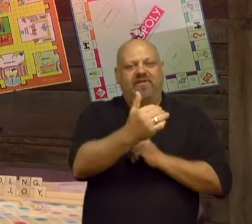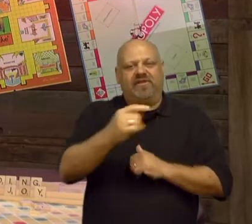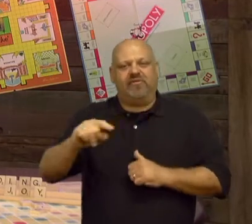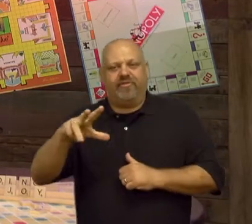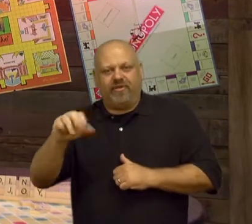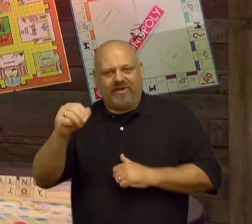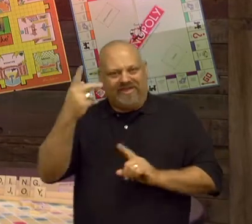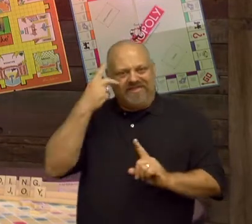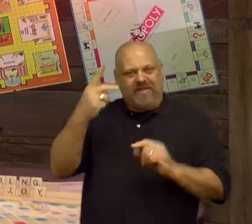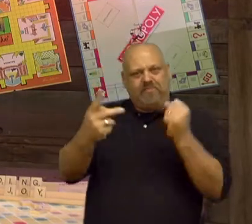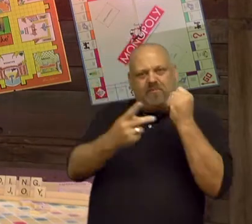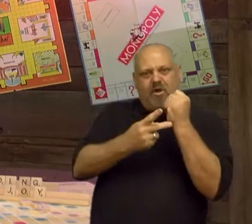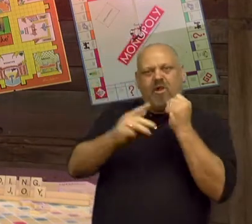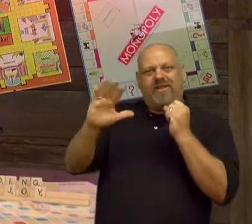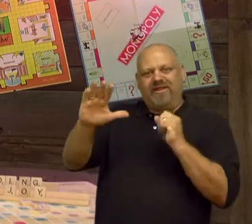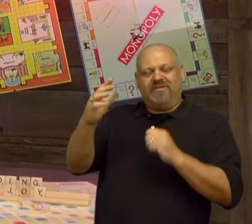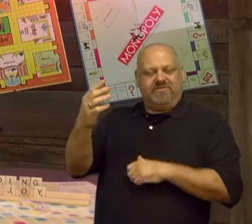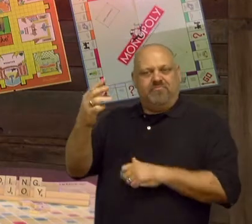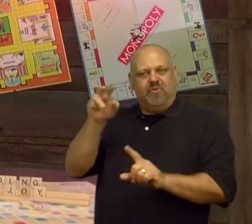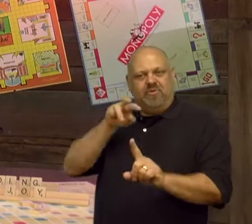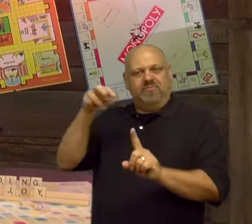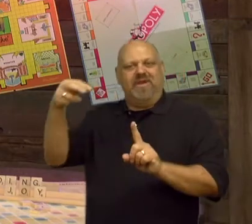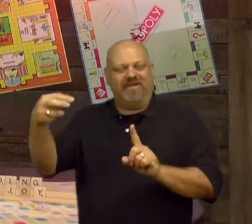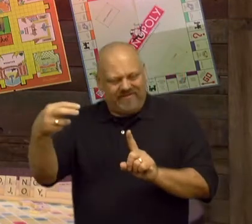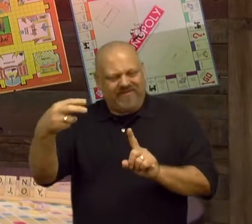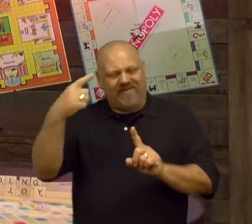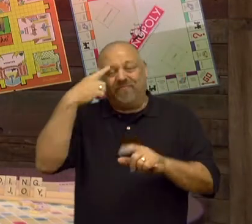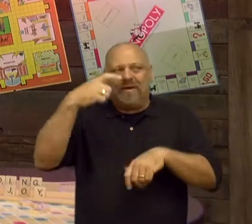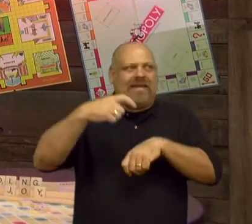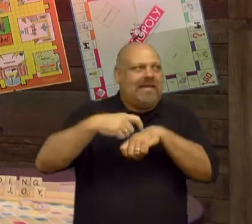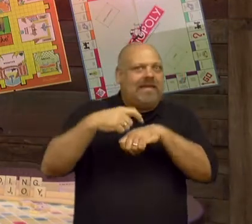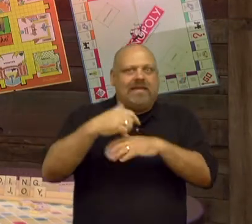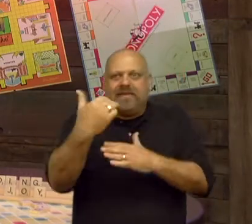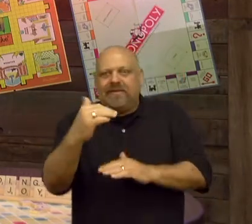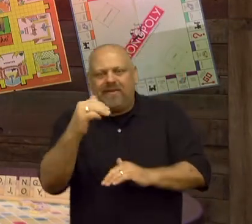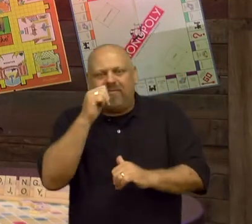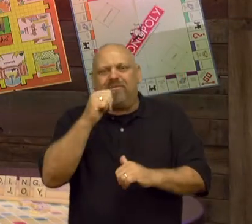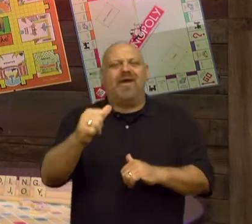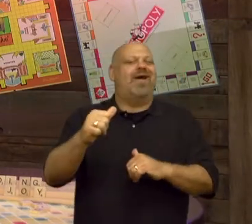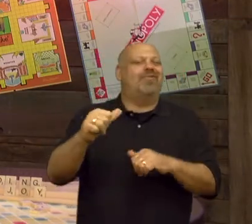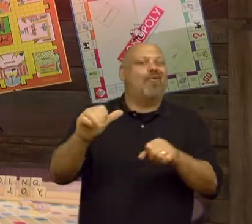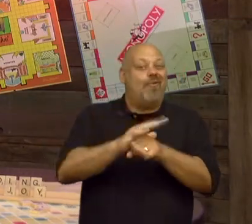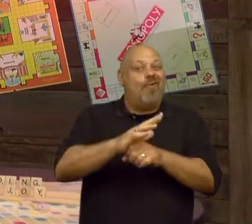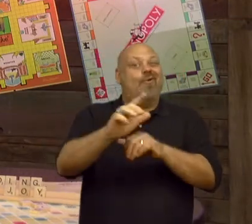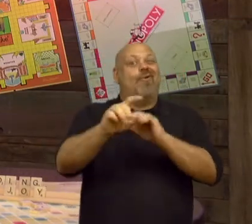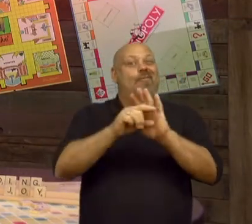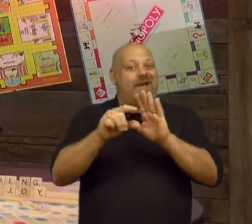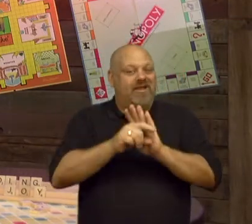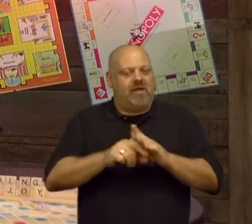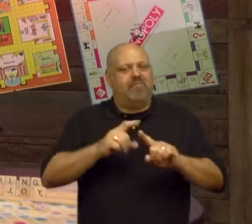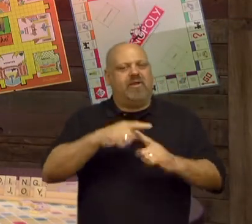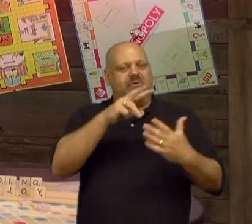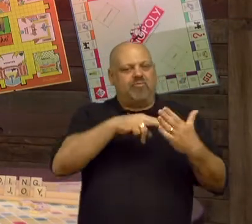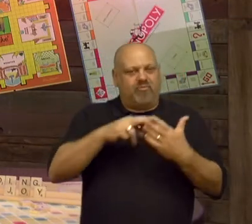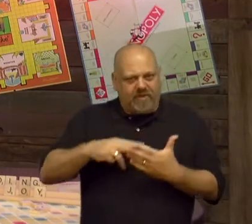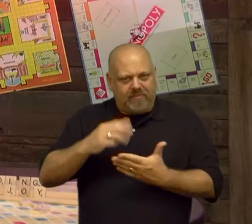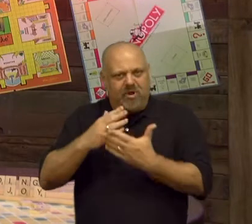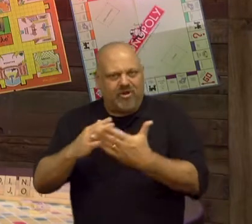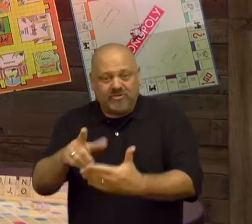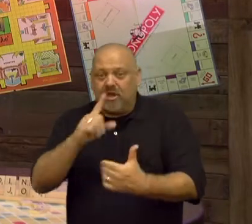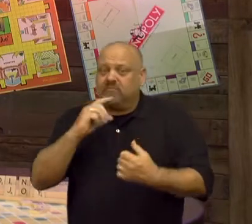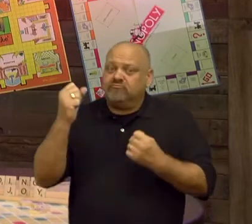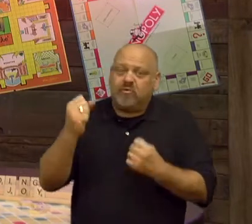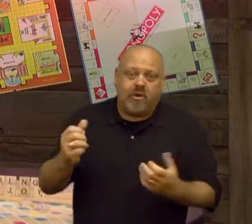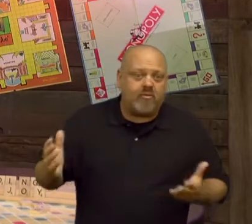see Paul's perspective. Now, for time's sake, I'm not going to go over the whole passage, but I am going to read certain parts of it. So I